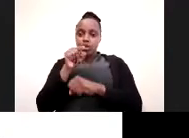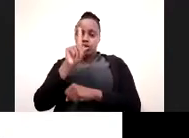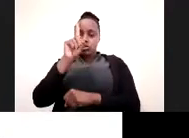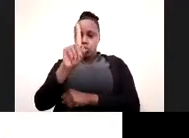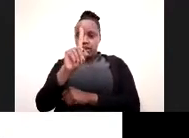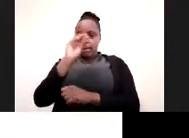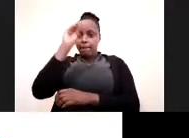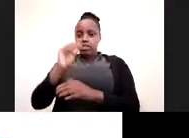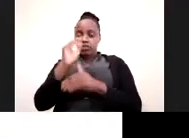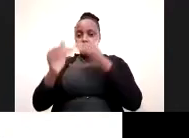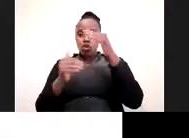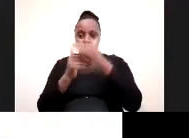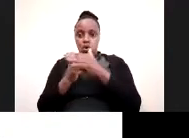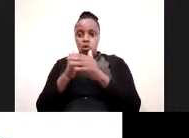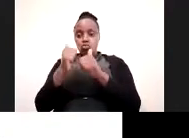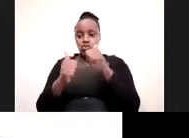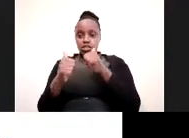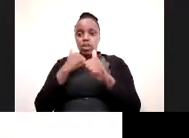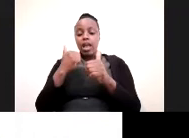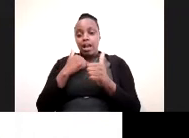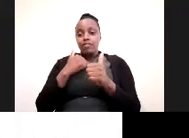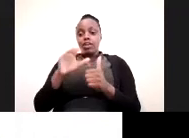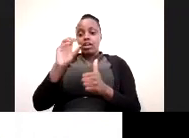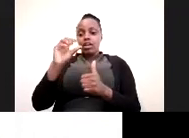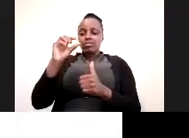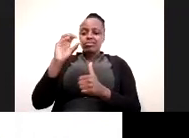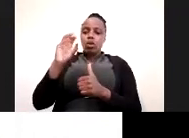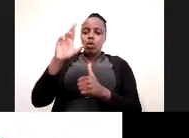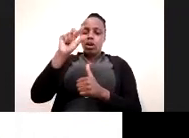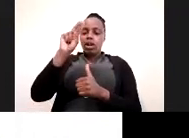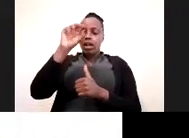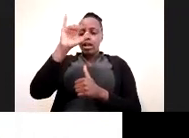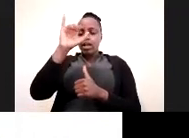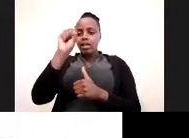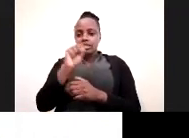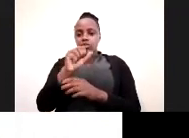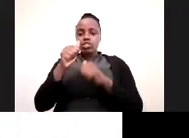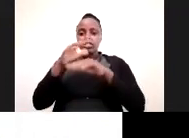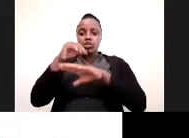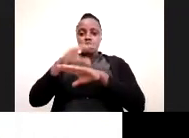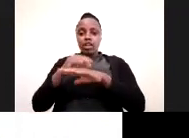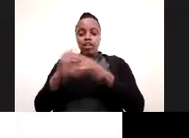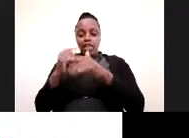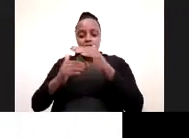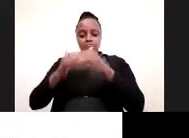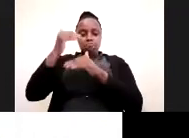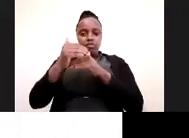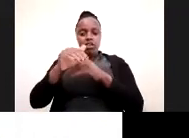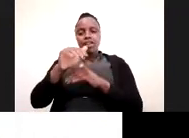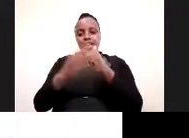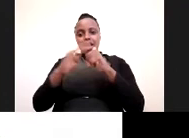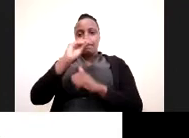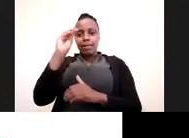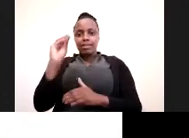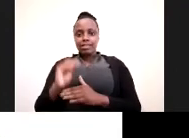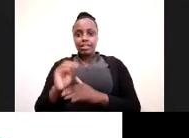12.1% of the grocery is organic, followed by Sweden, around 9%, and Austria as well, 9%. We can